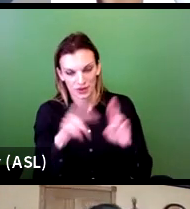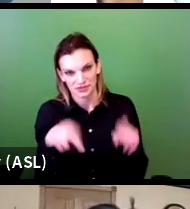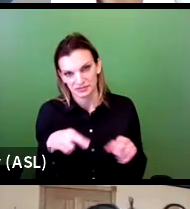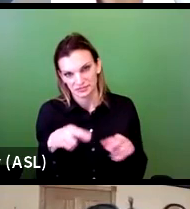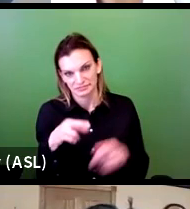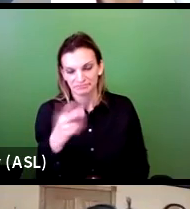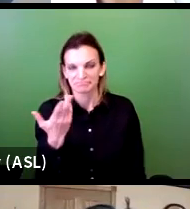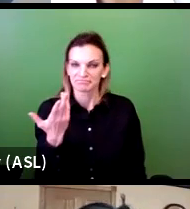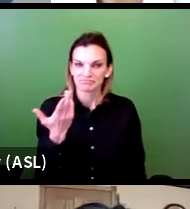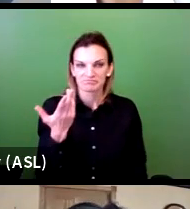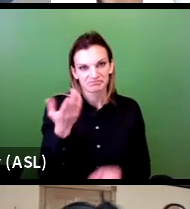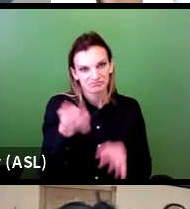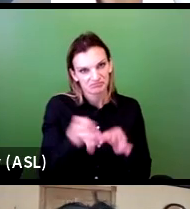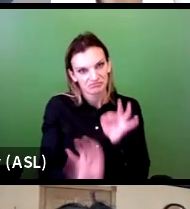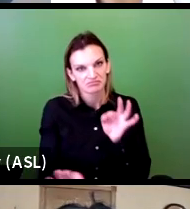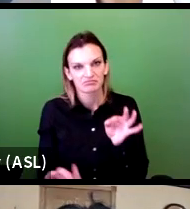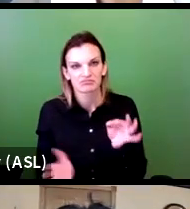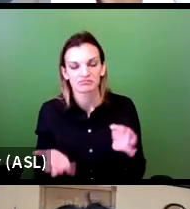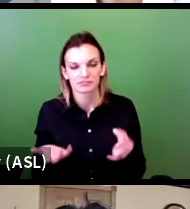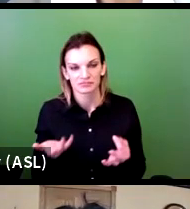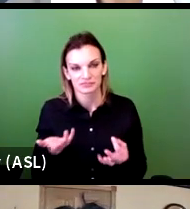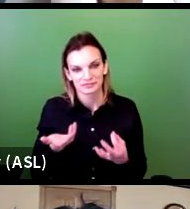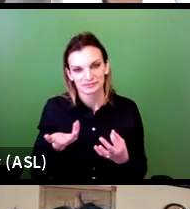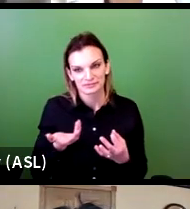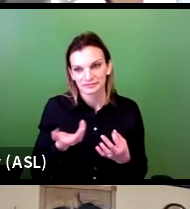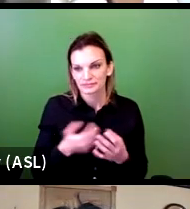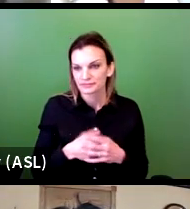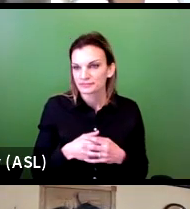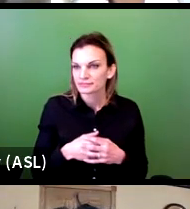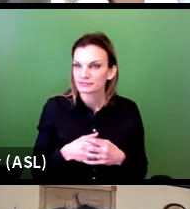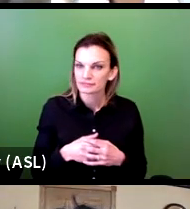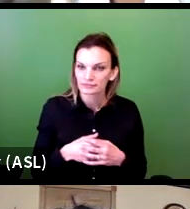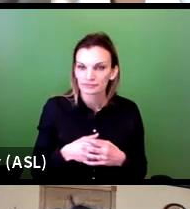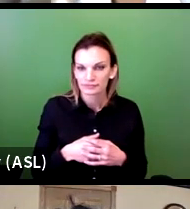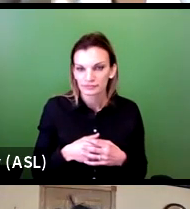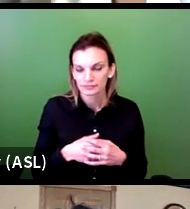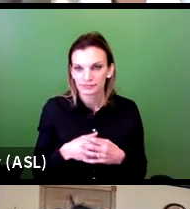easy to deal with it that way. I would,